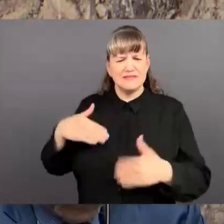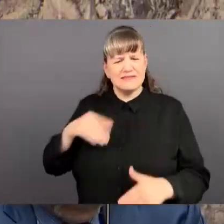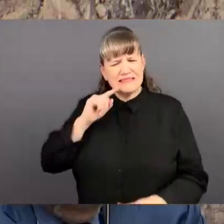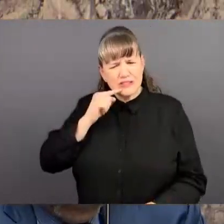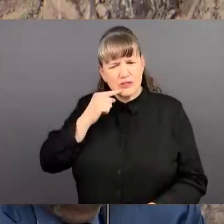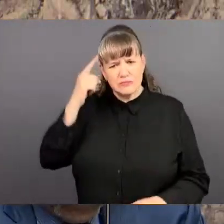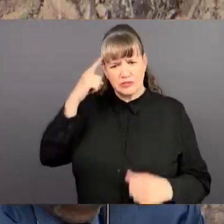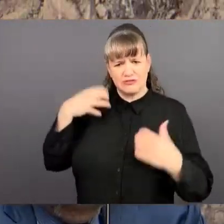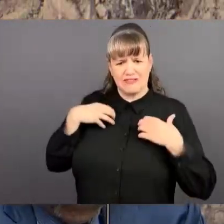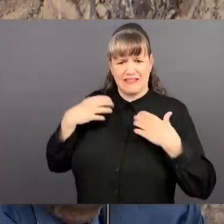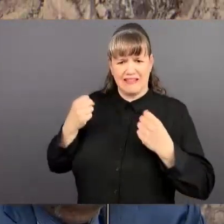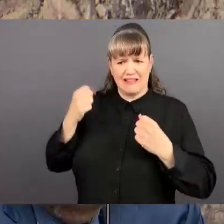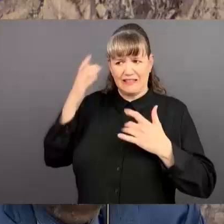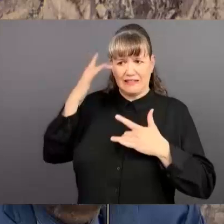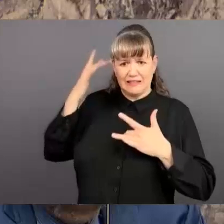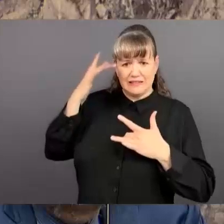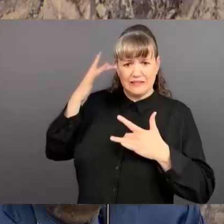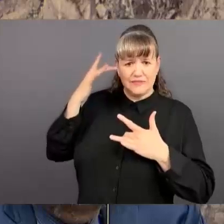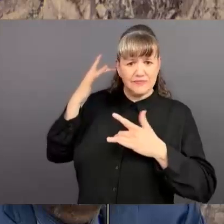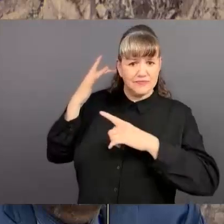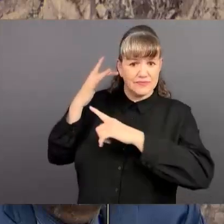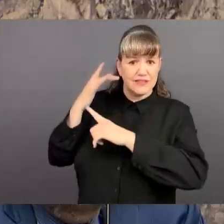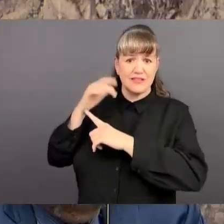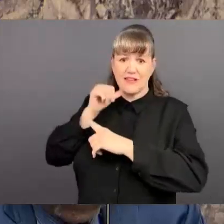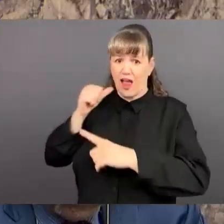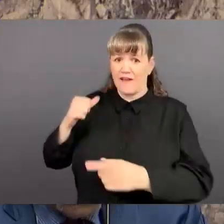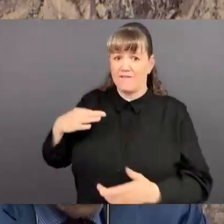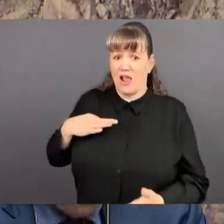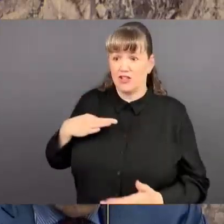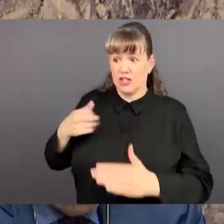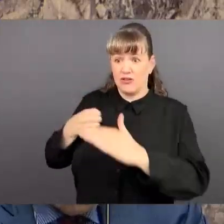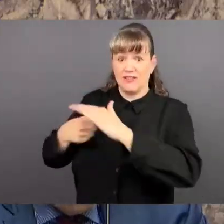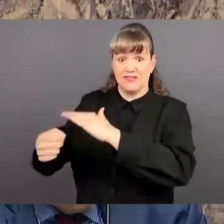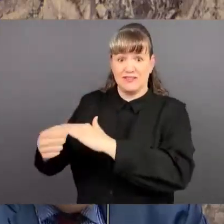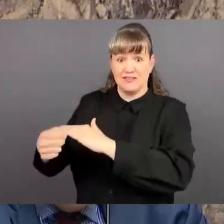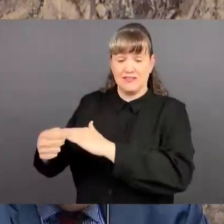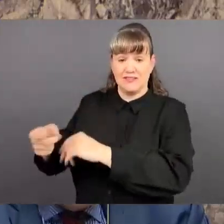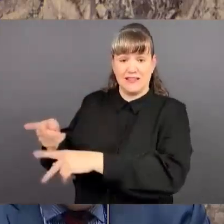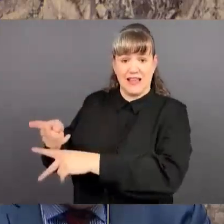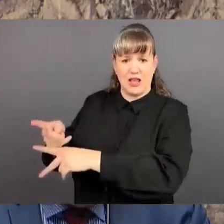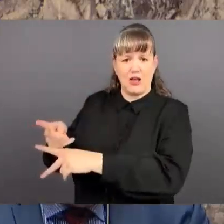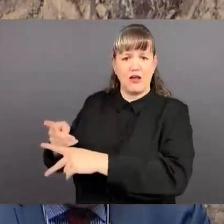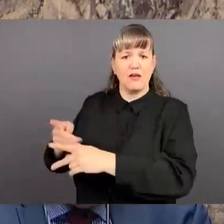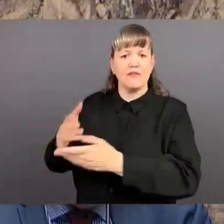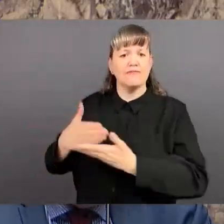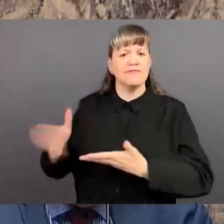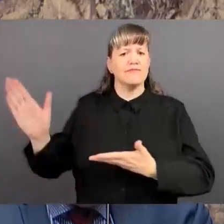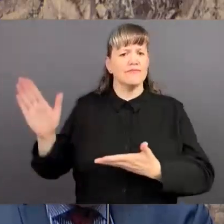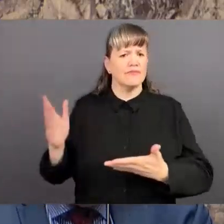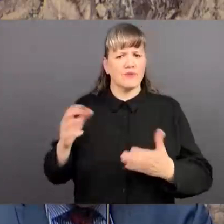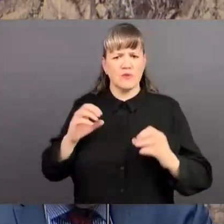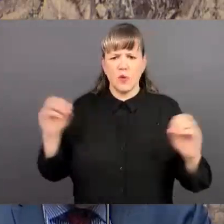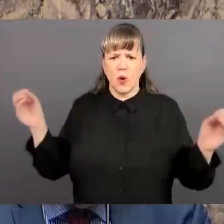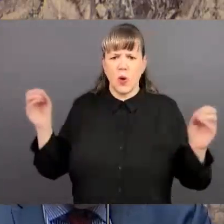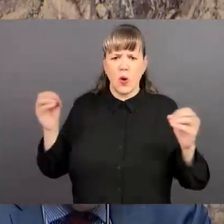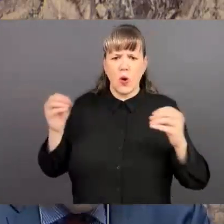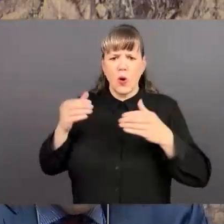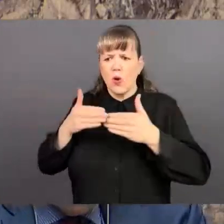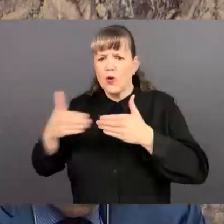follow-up, oversight, or access to psychiatric support. And this government admits that they have no ability to track them or even know how many there